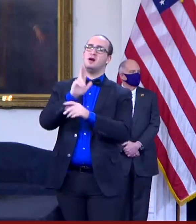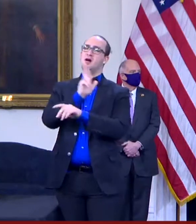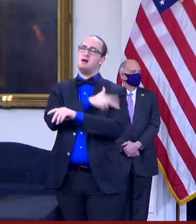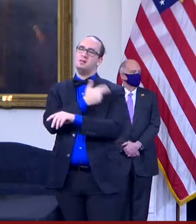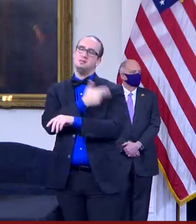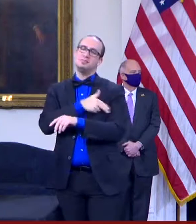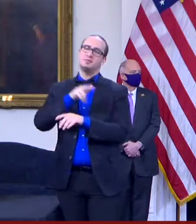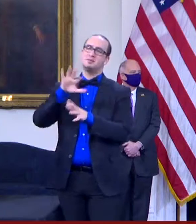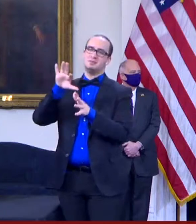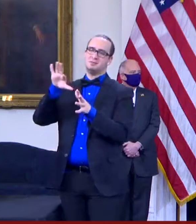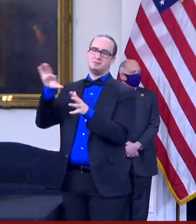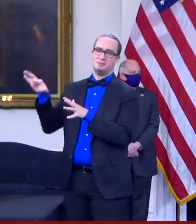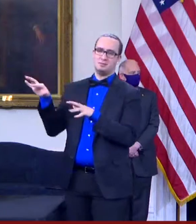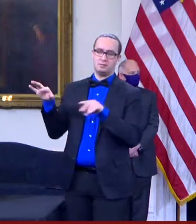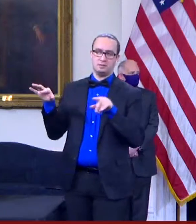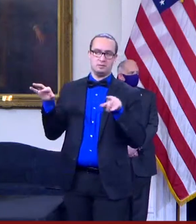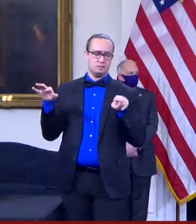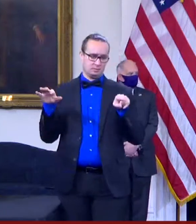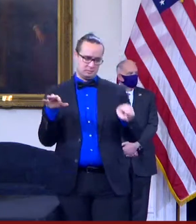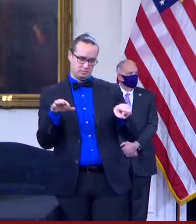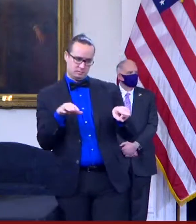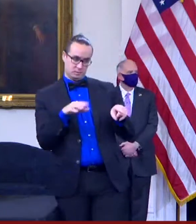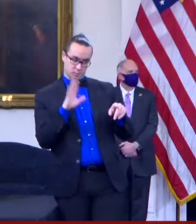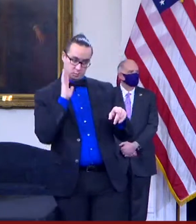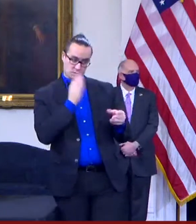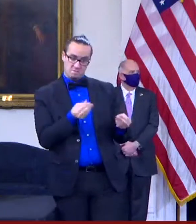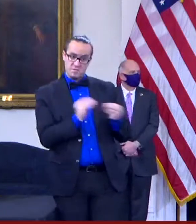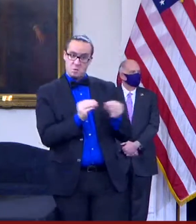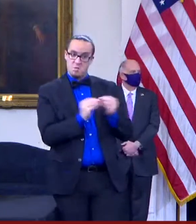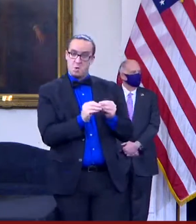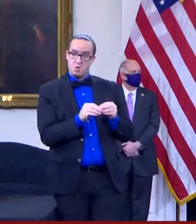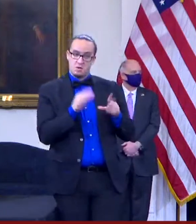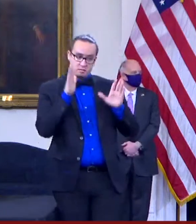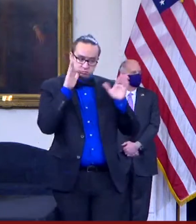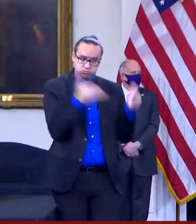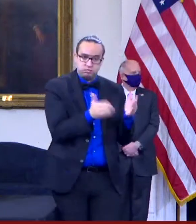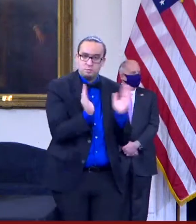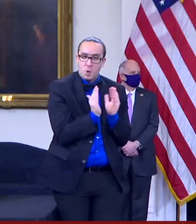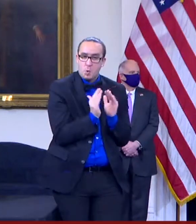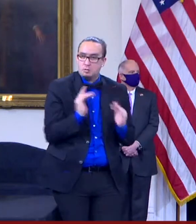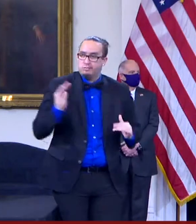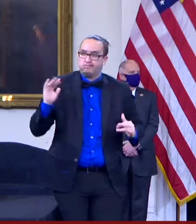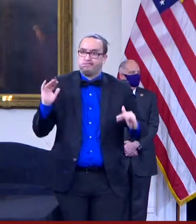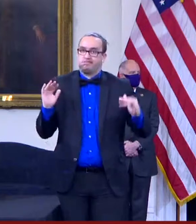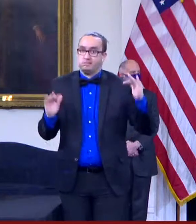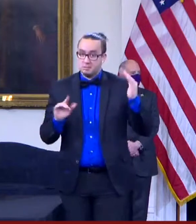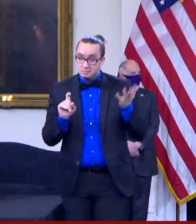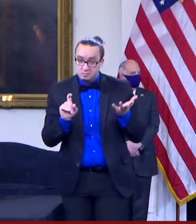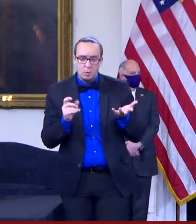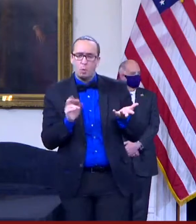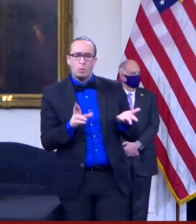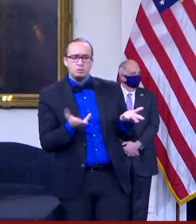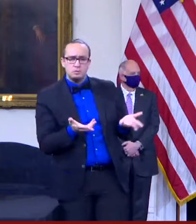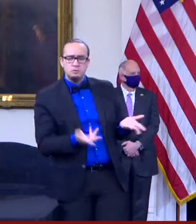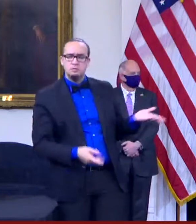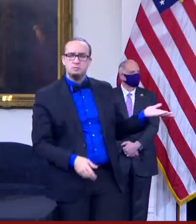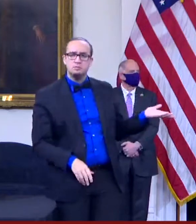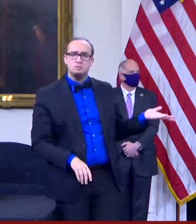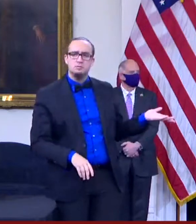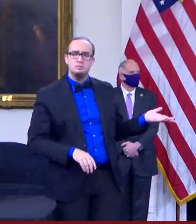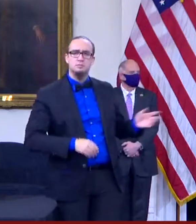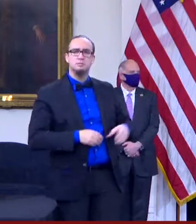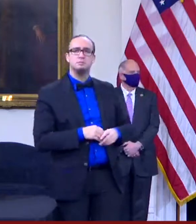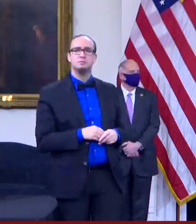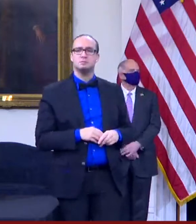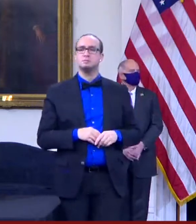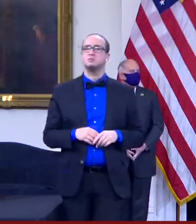question is really situation specific. And again, I go back to being in the community and understanding what the capabilities and the